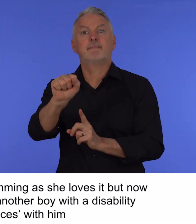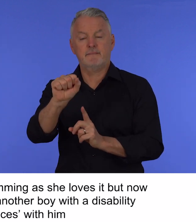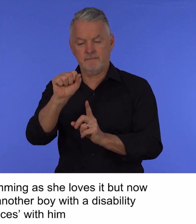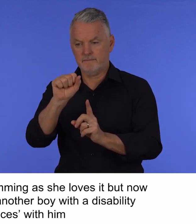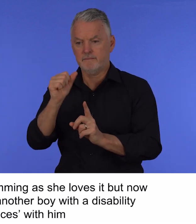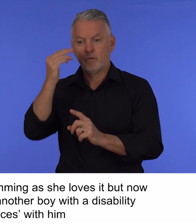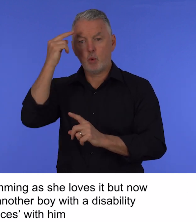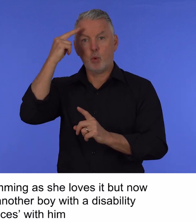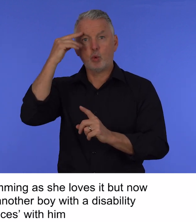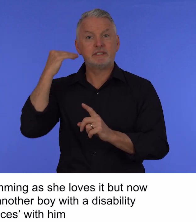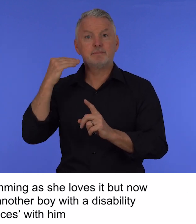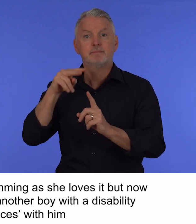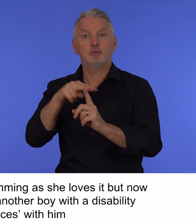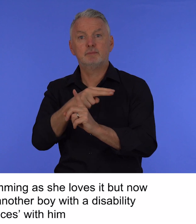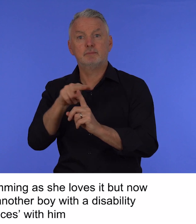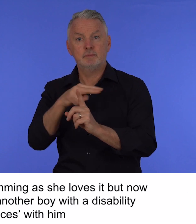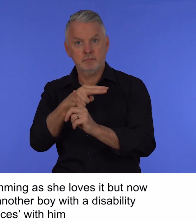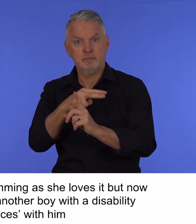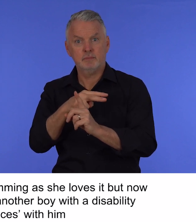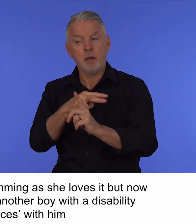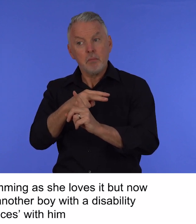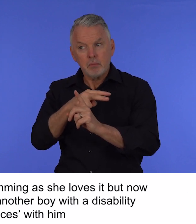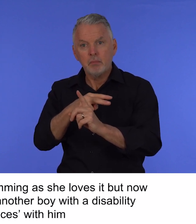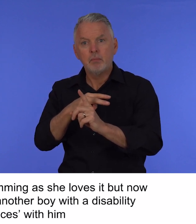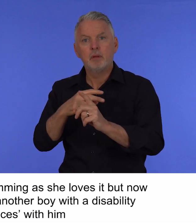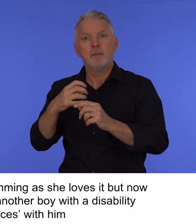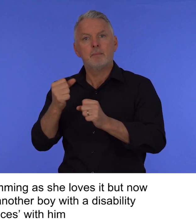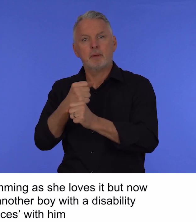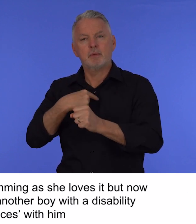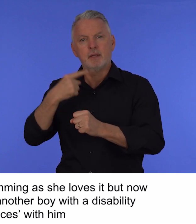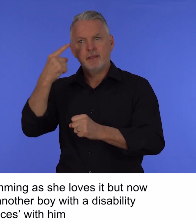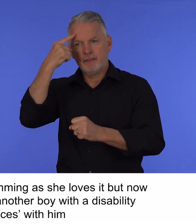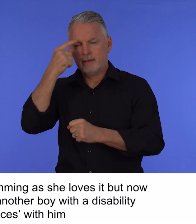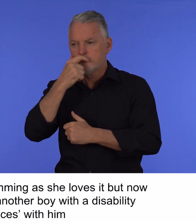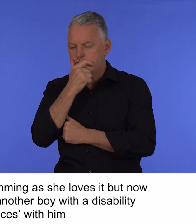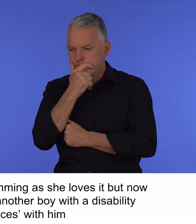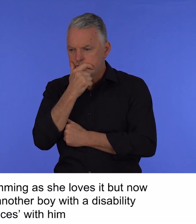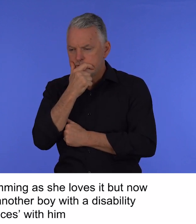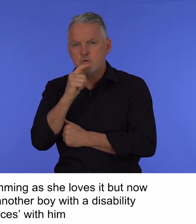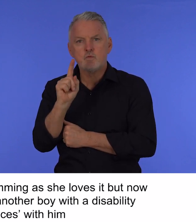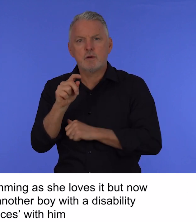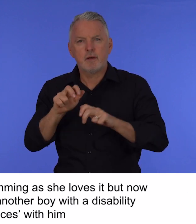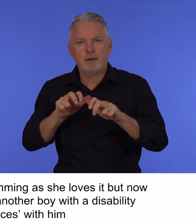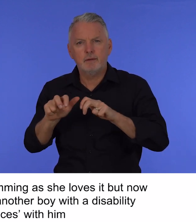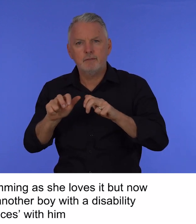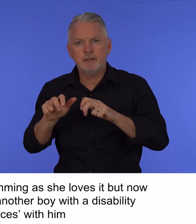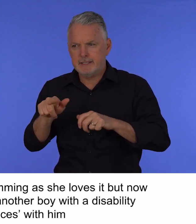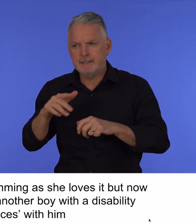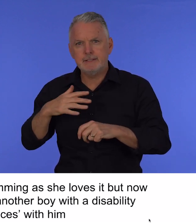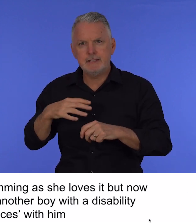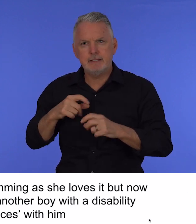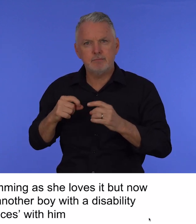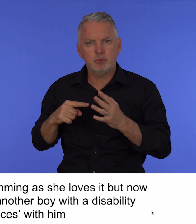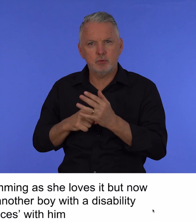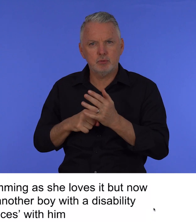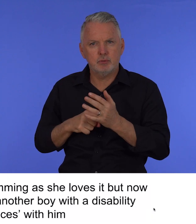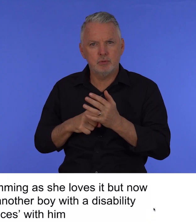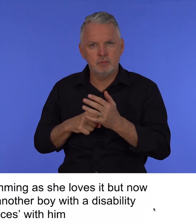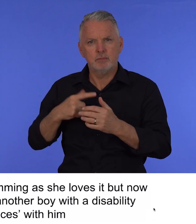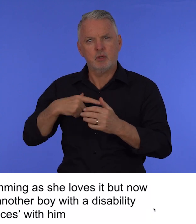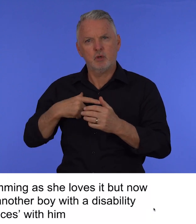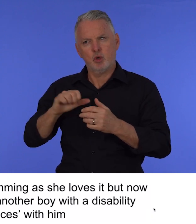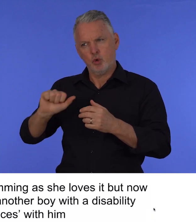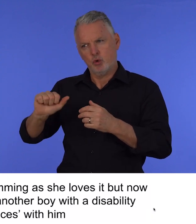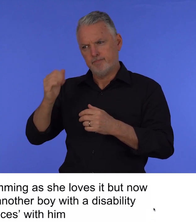when she got her autism diagnosis, that really made me think about the kinds of activities that would sort of help